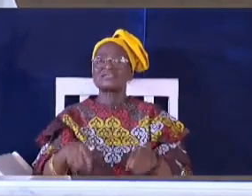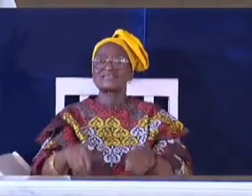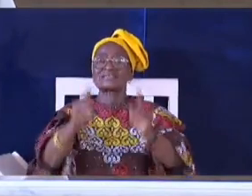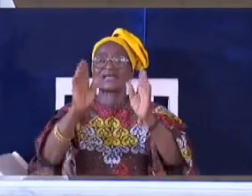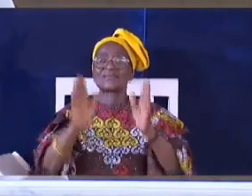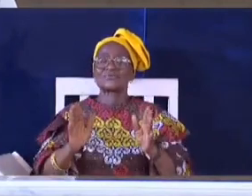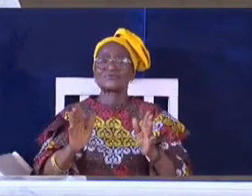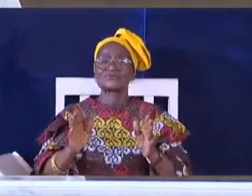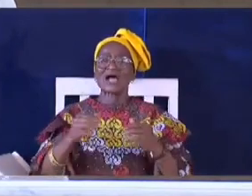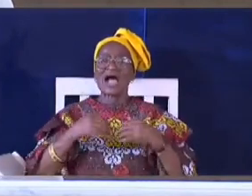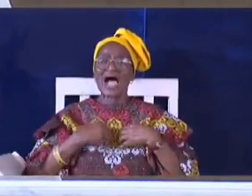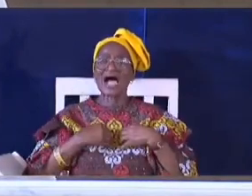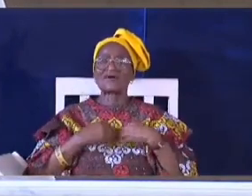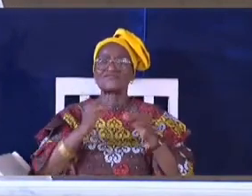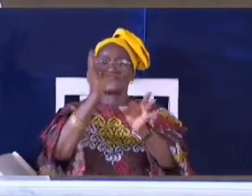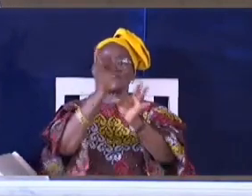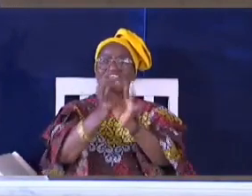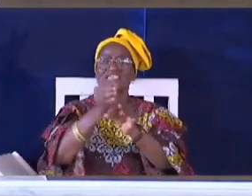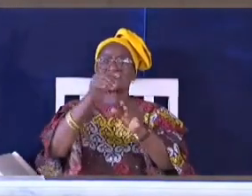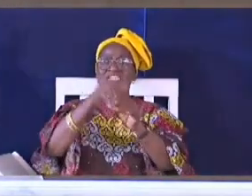have faith in God.